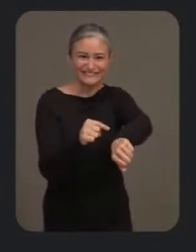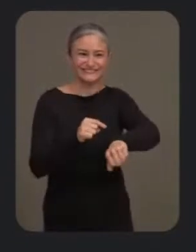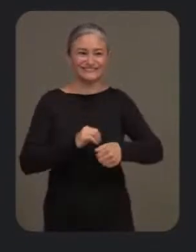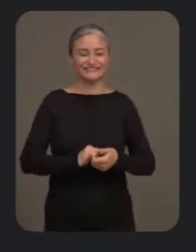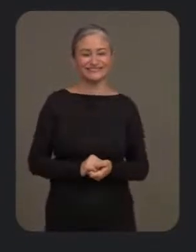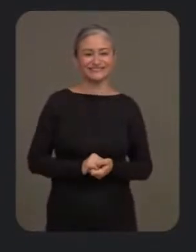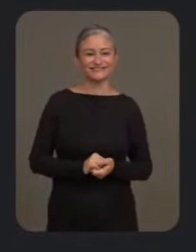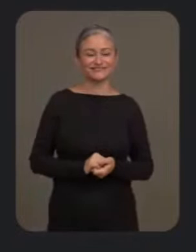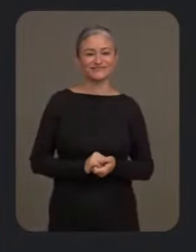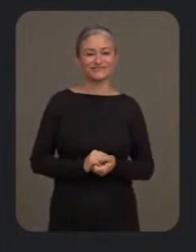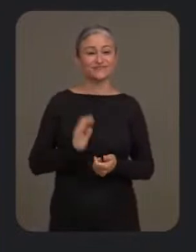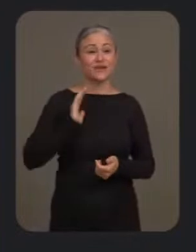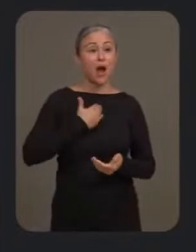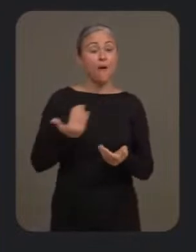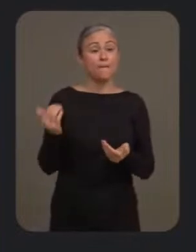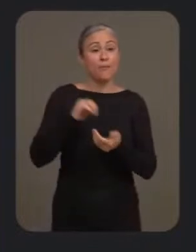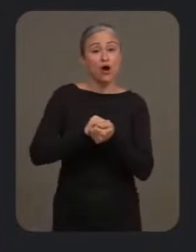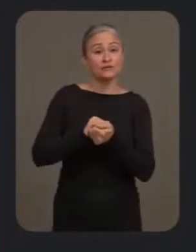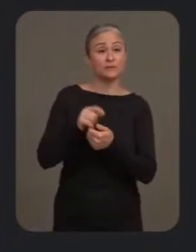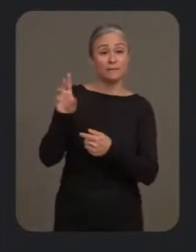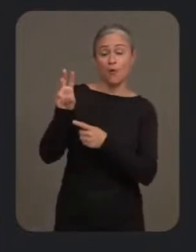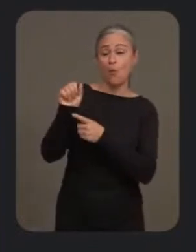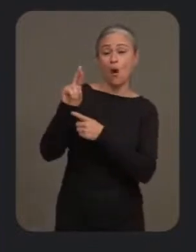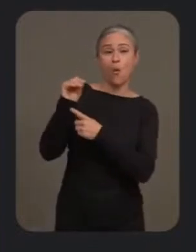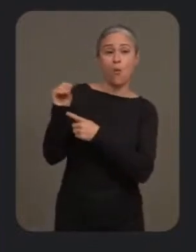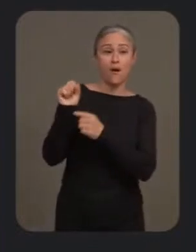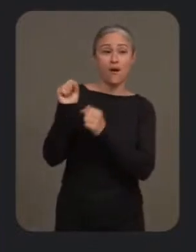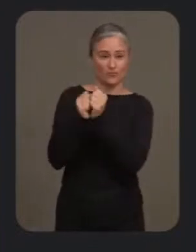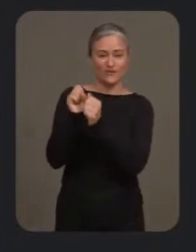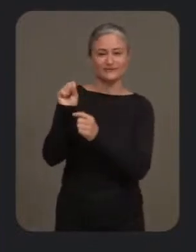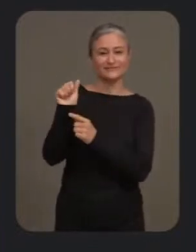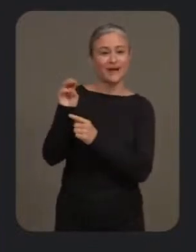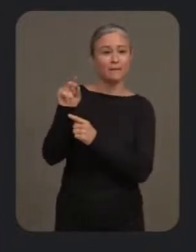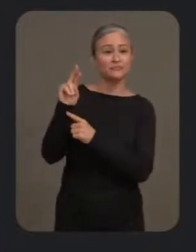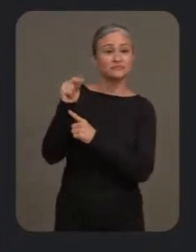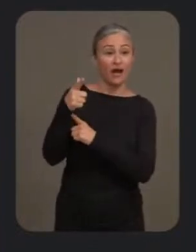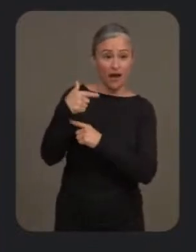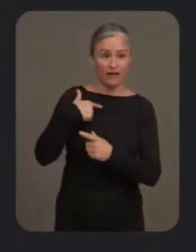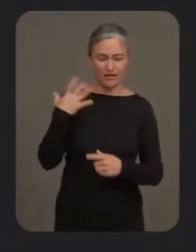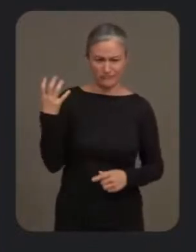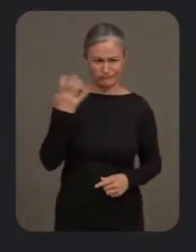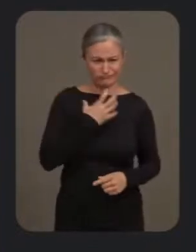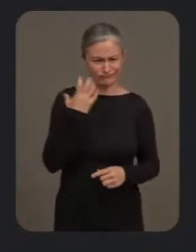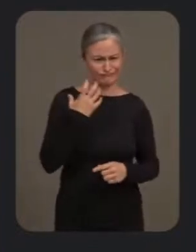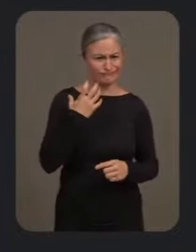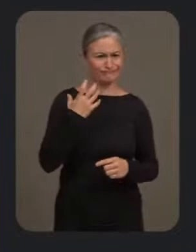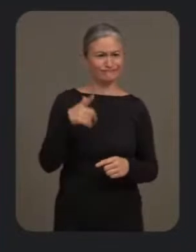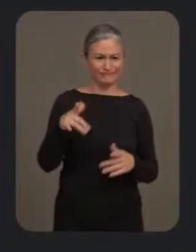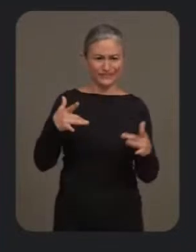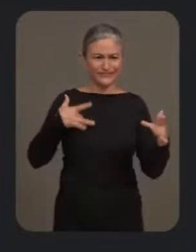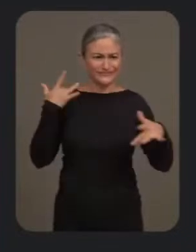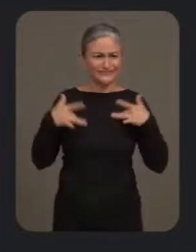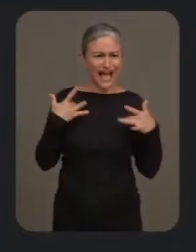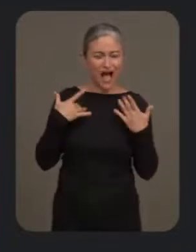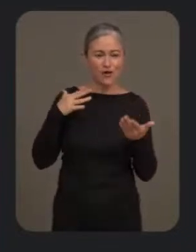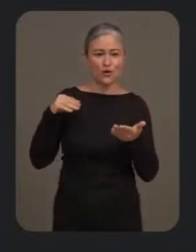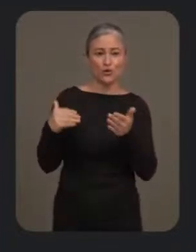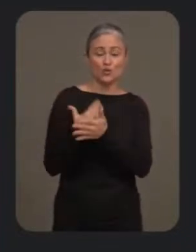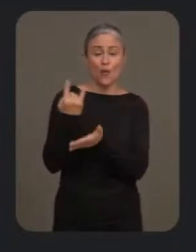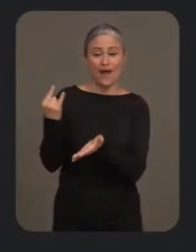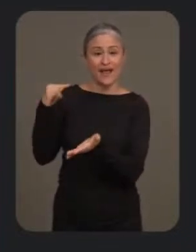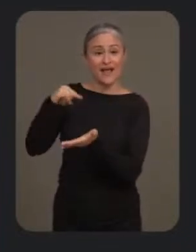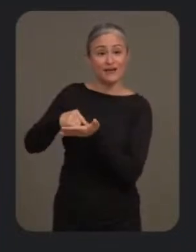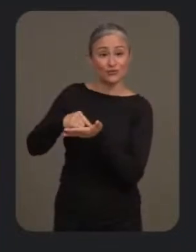it. Our partnership on Wear OS with Samsung has been amazing, and I'm excited about our new